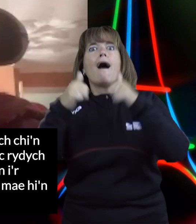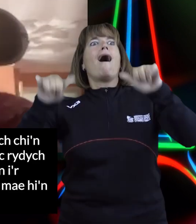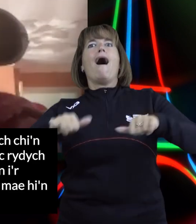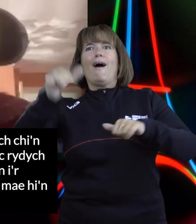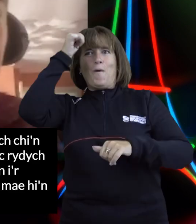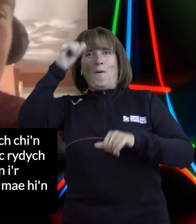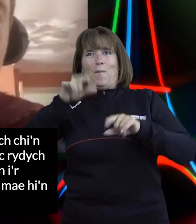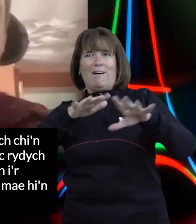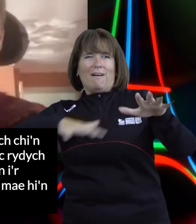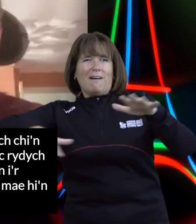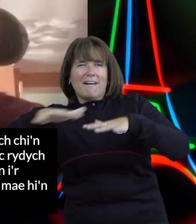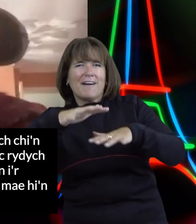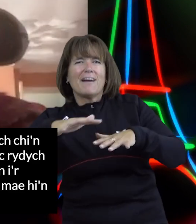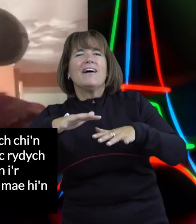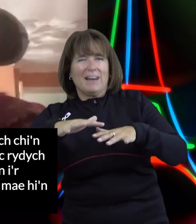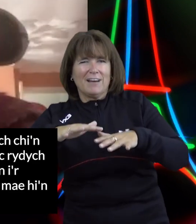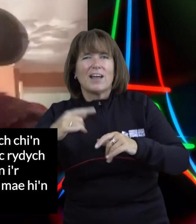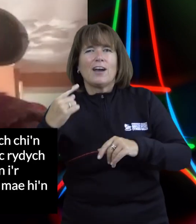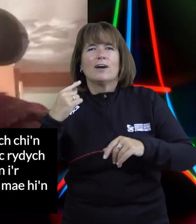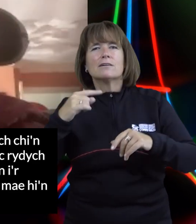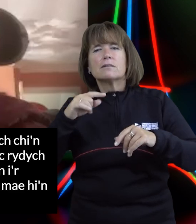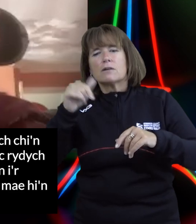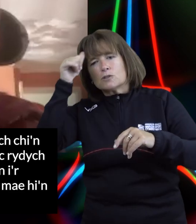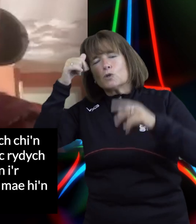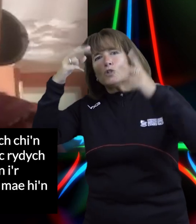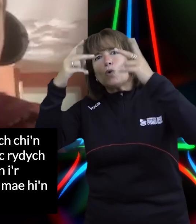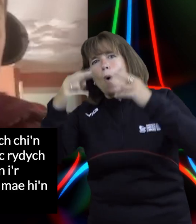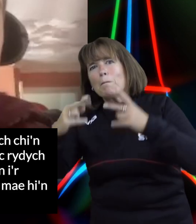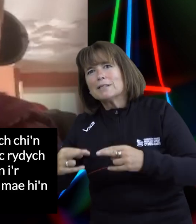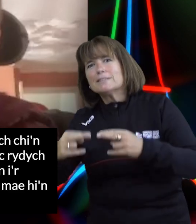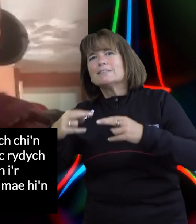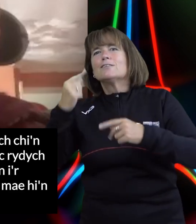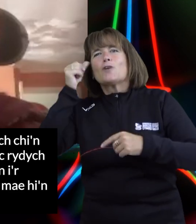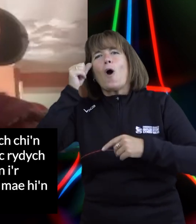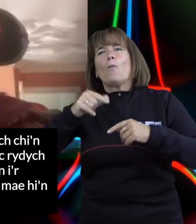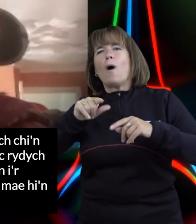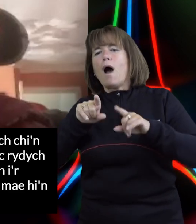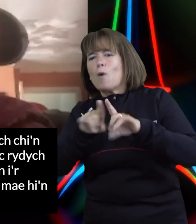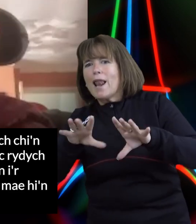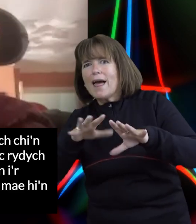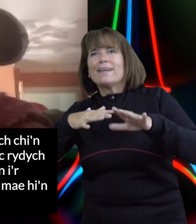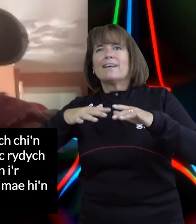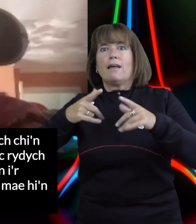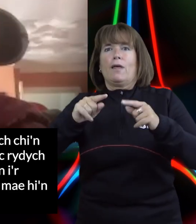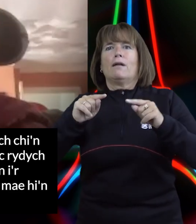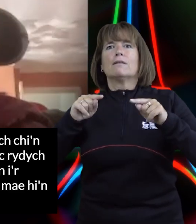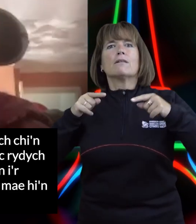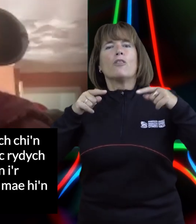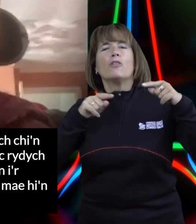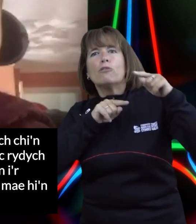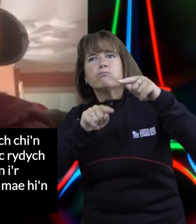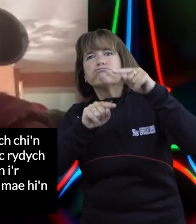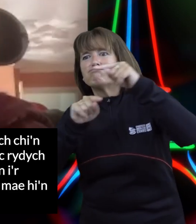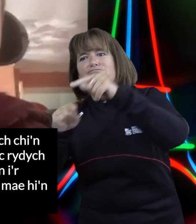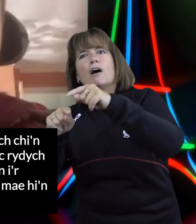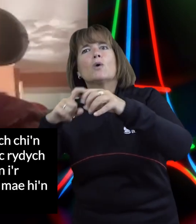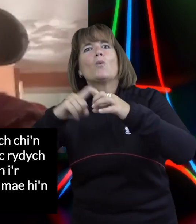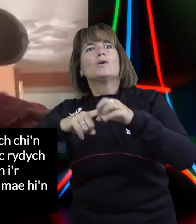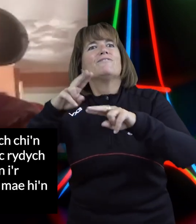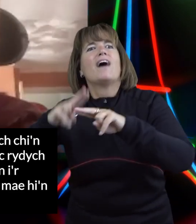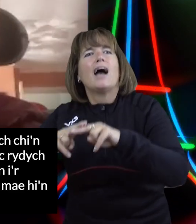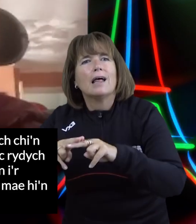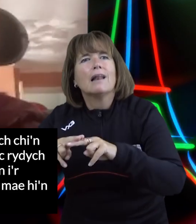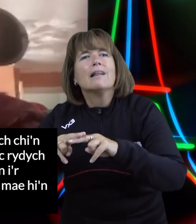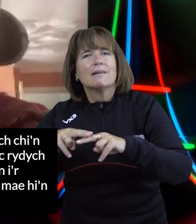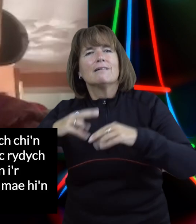some sort of rhythm. And then you can start getting your way into the tournament. And then sort of from the quarterfinals